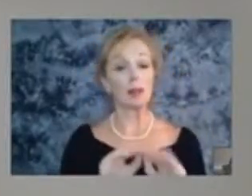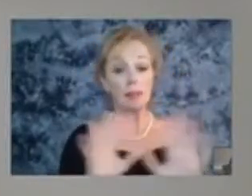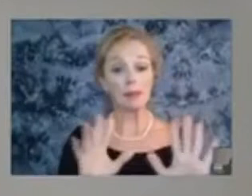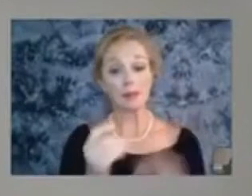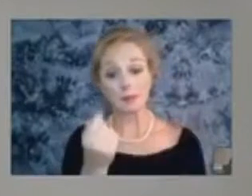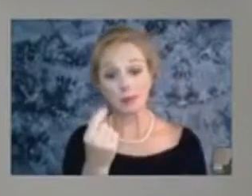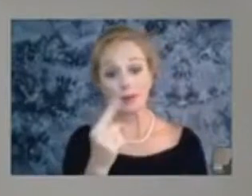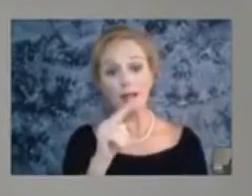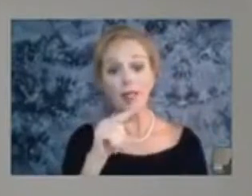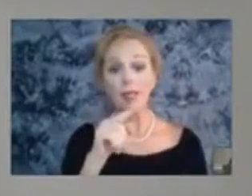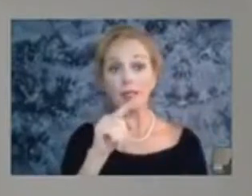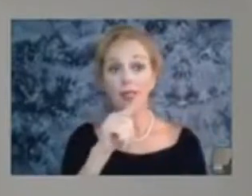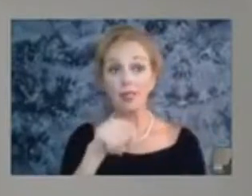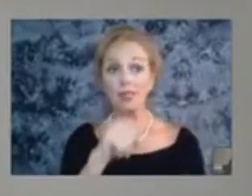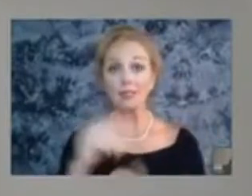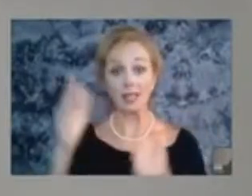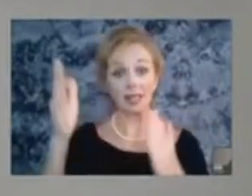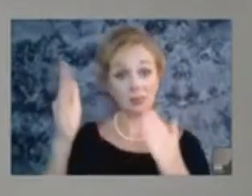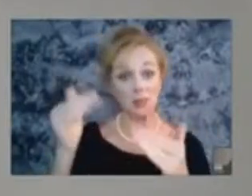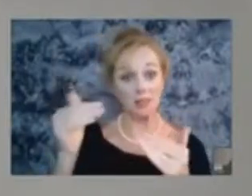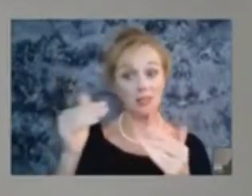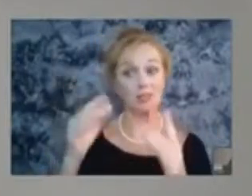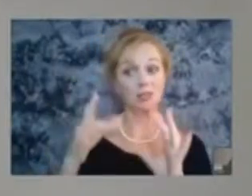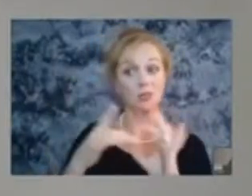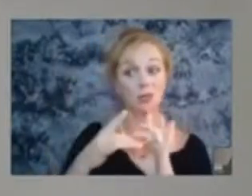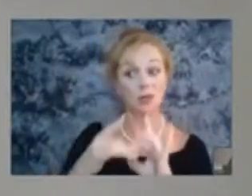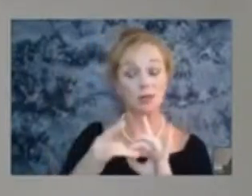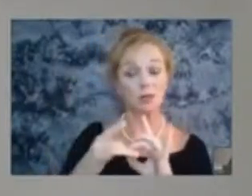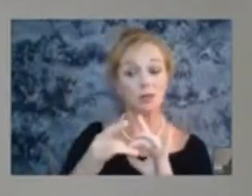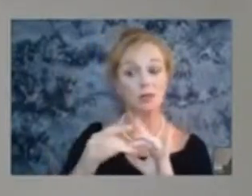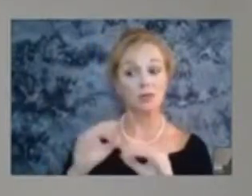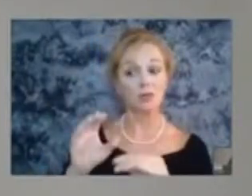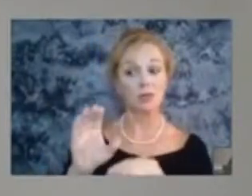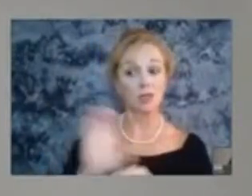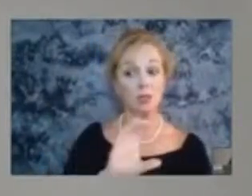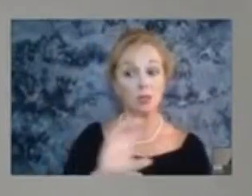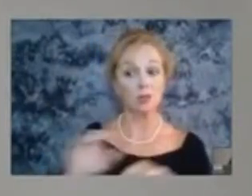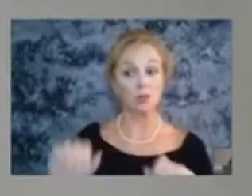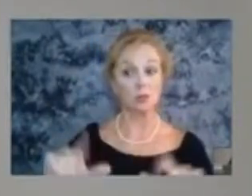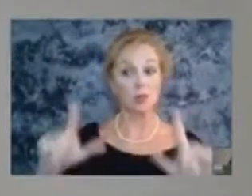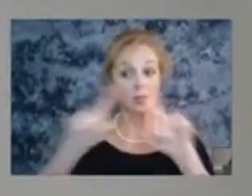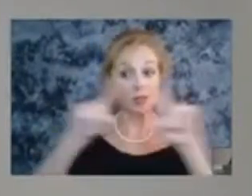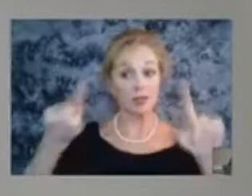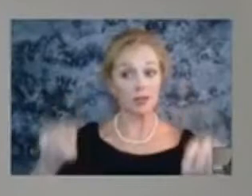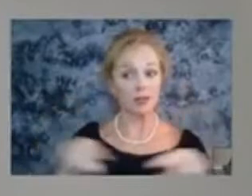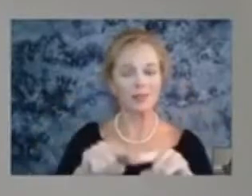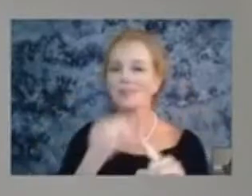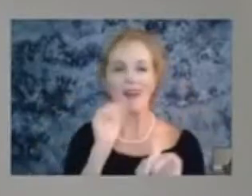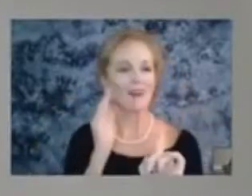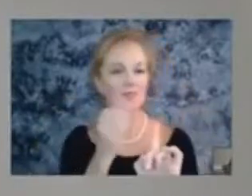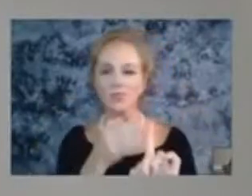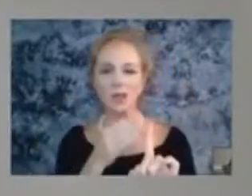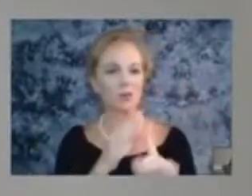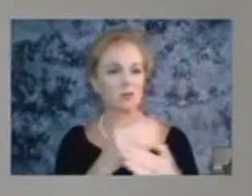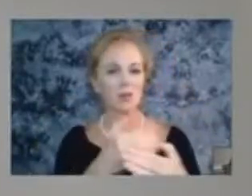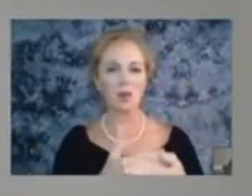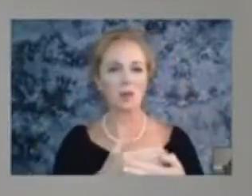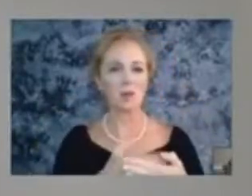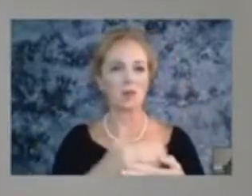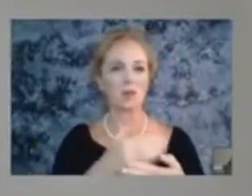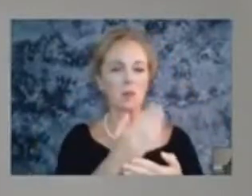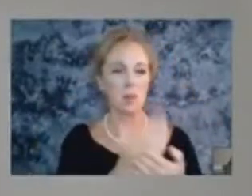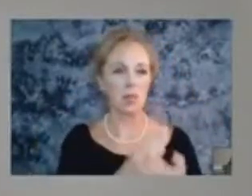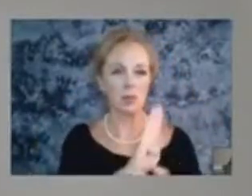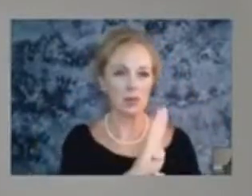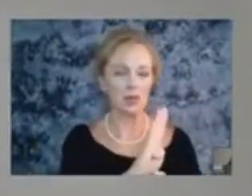these expectations around screen time outlined tonight are not about Plan B. Right? They are about our current approach to Plan C as well as